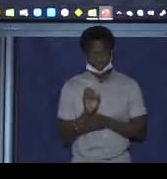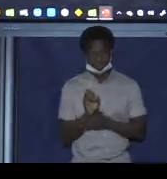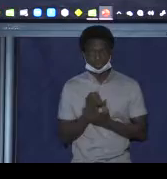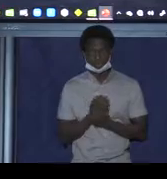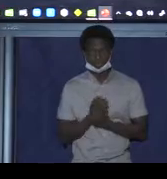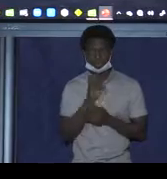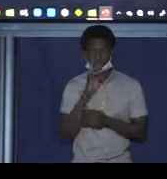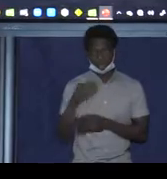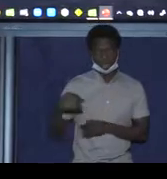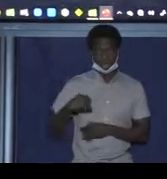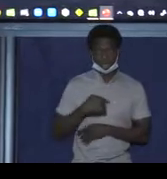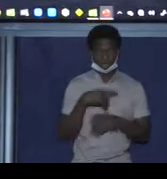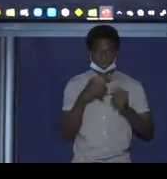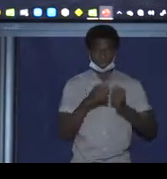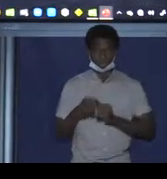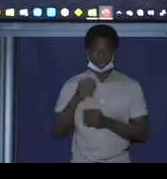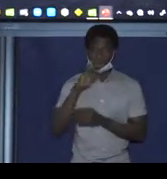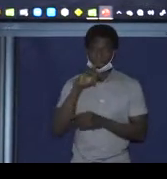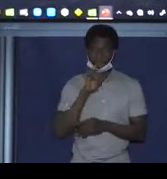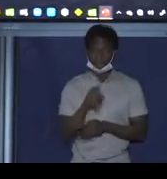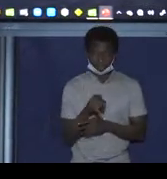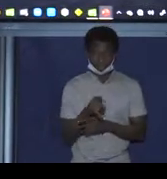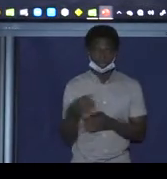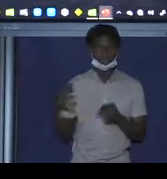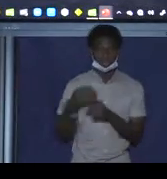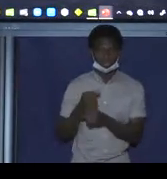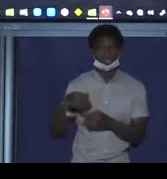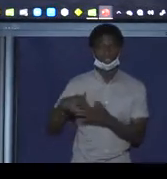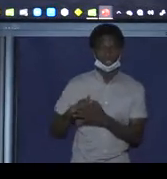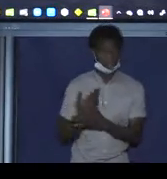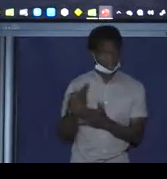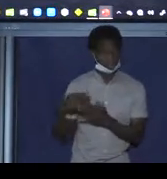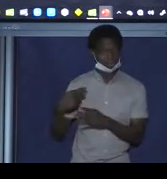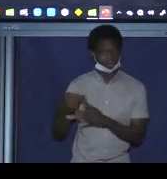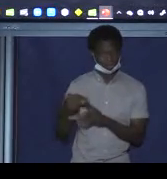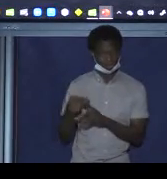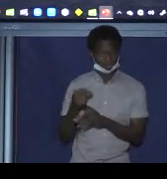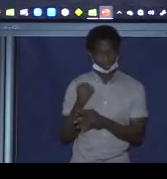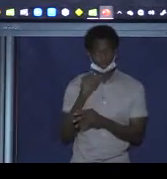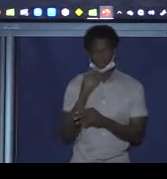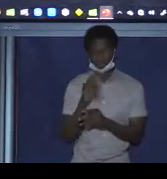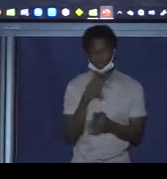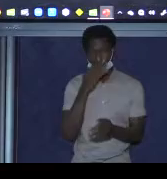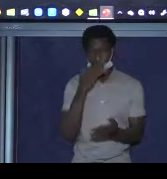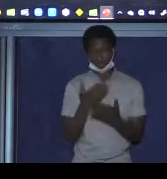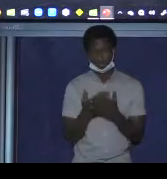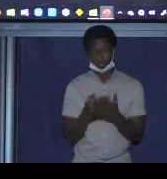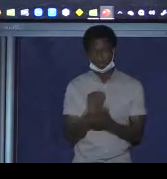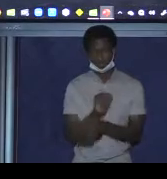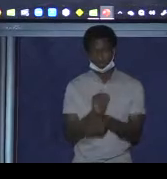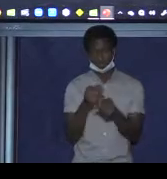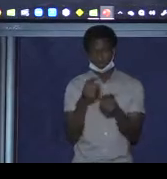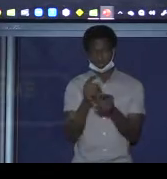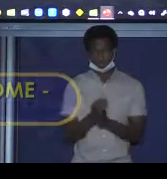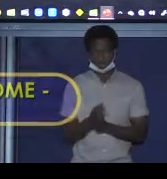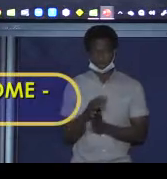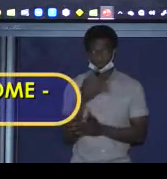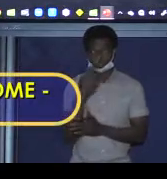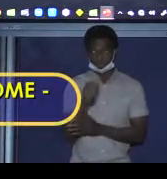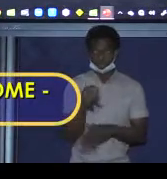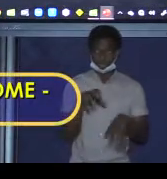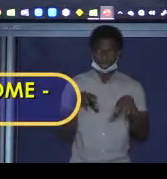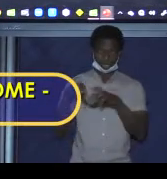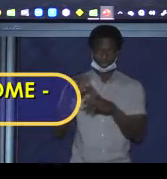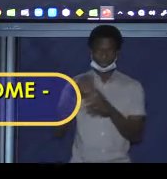protege. Are we together? Are you gaining new vocabularies? Okay, good job, you.